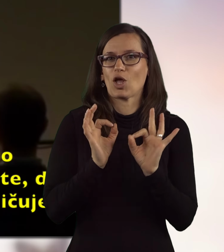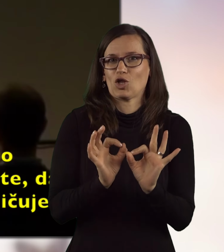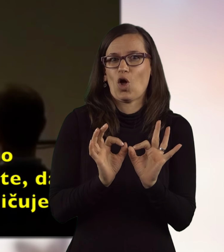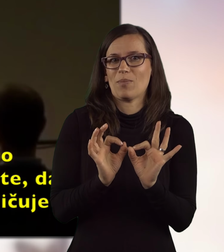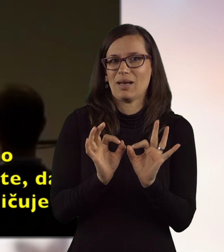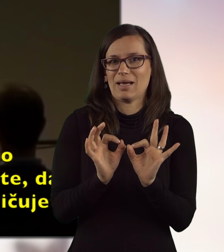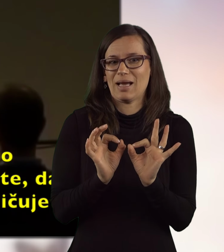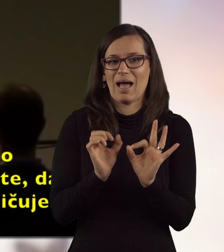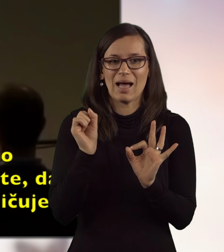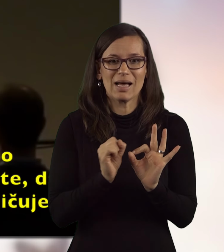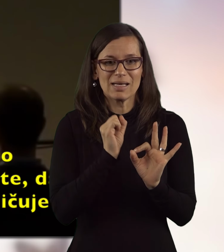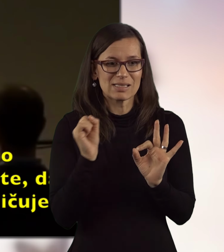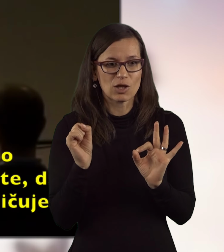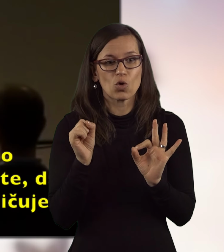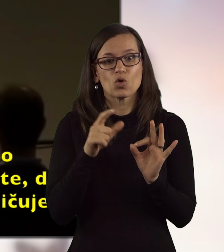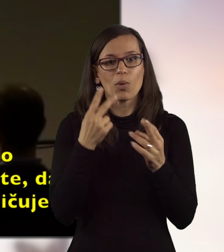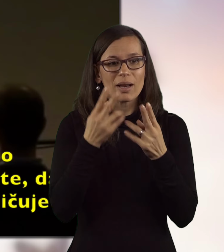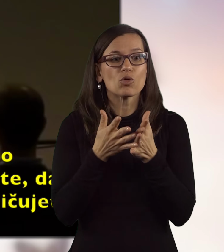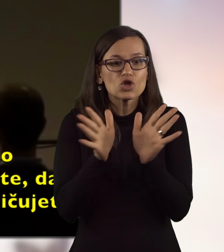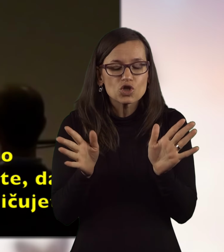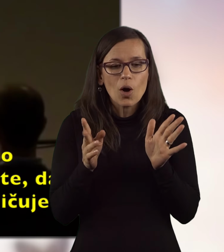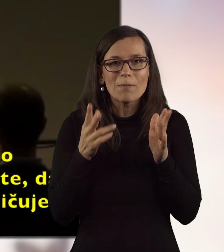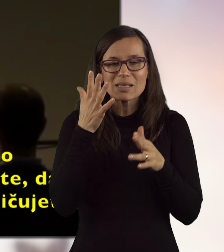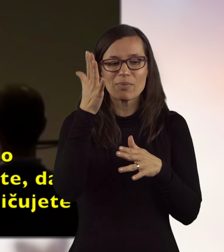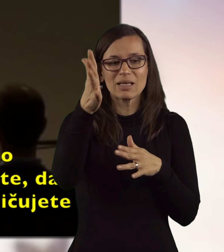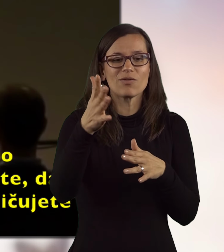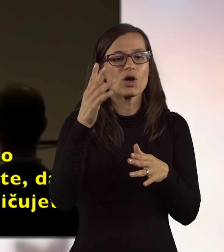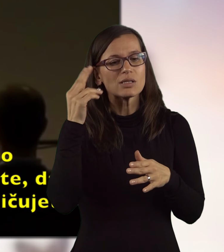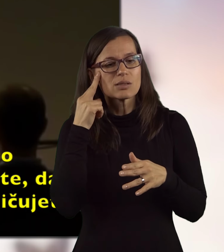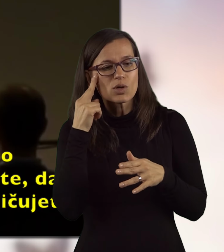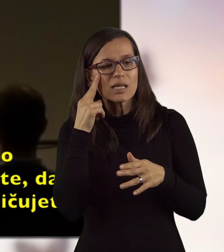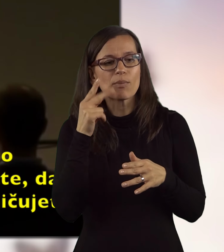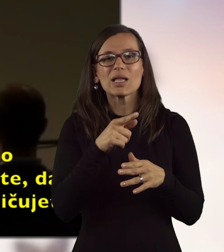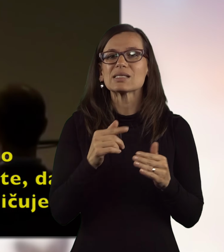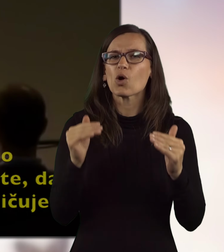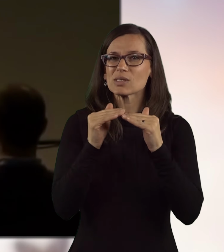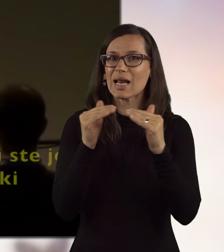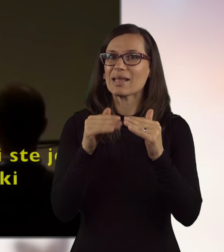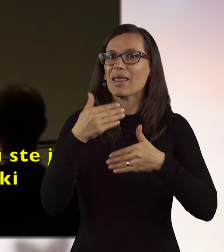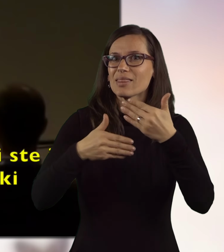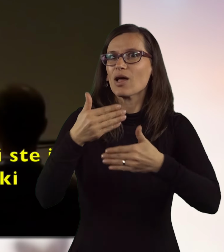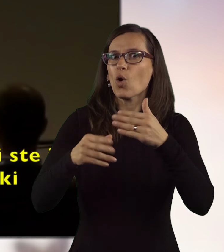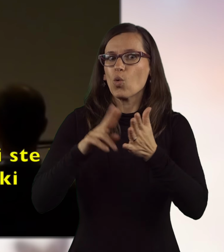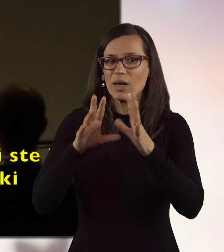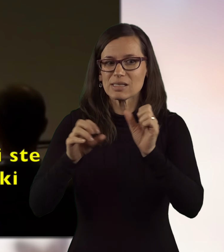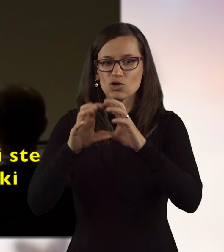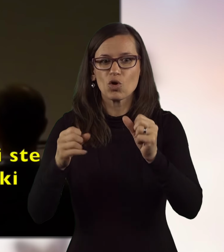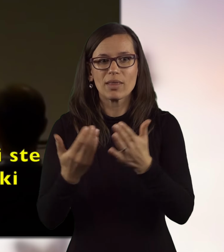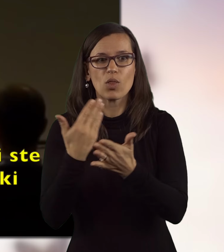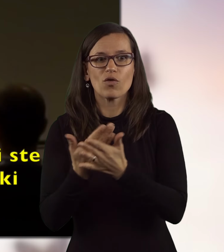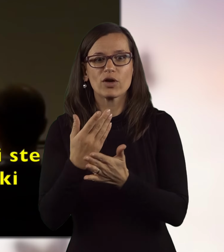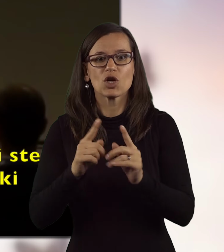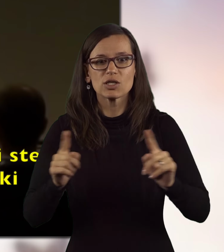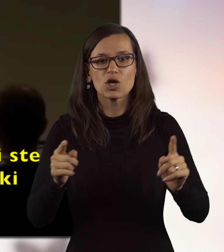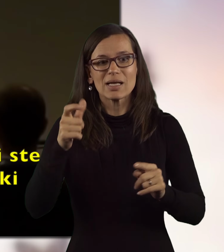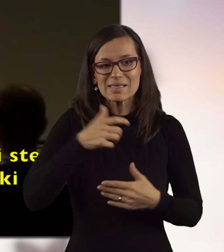I align with that broader perspective, then you realize that in that alignment, you keep getting to fulfill the newest version of what life has